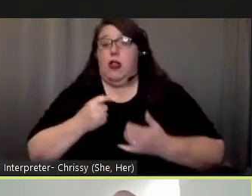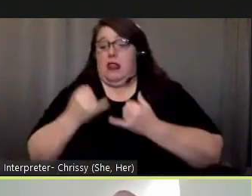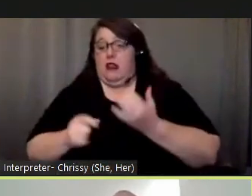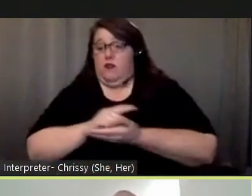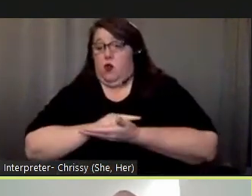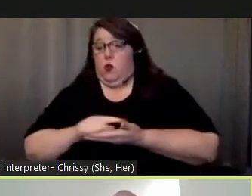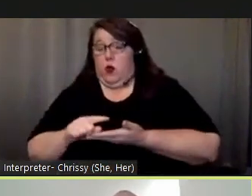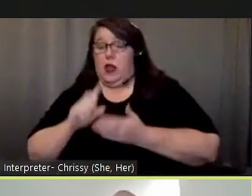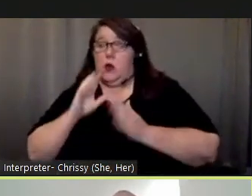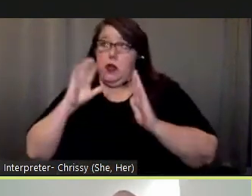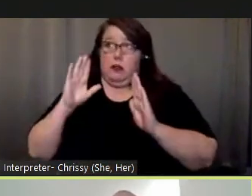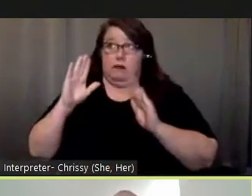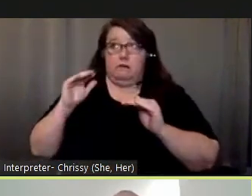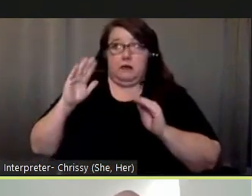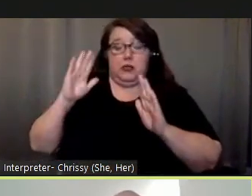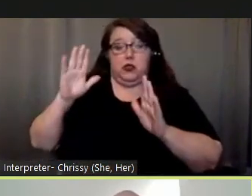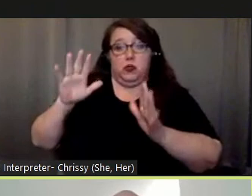anticipate receiving a total of